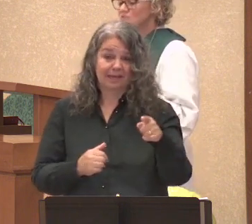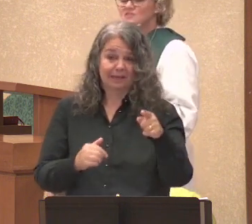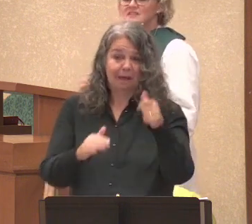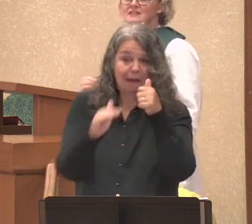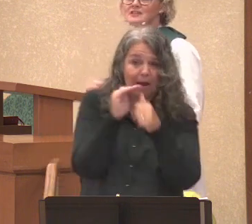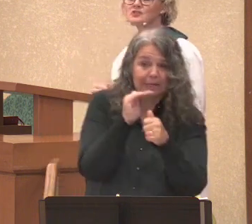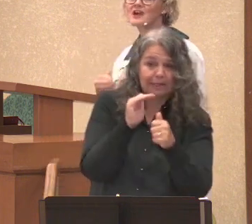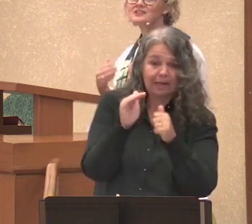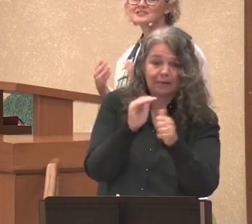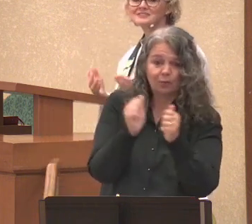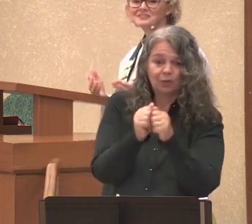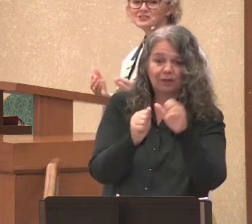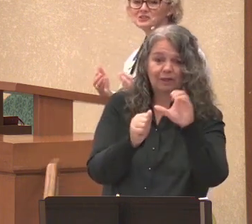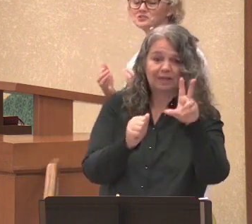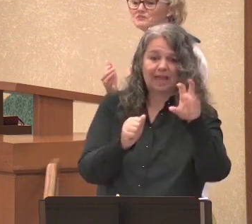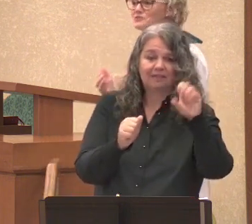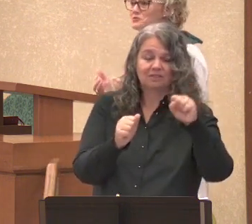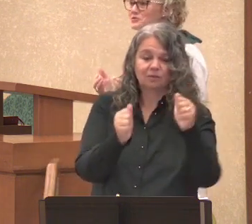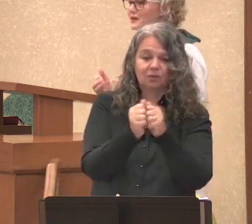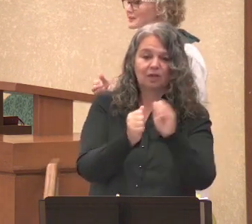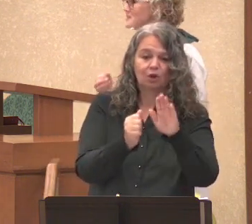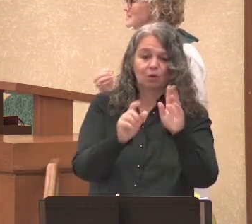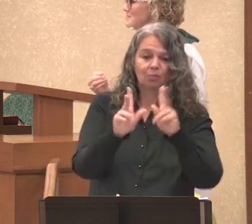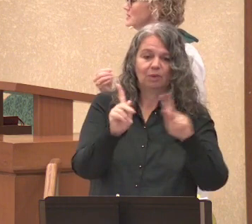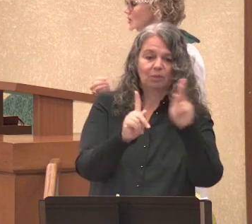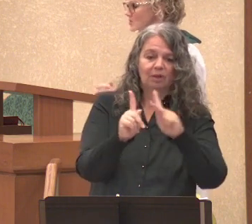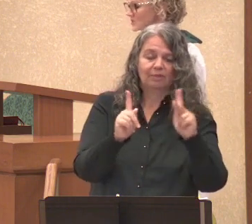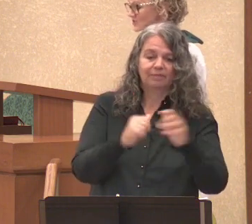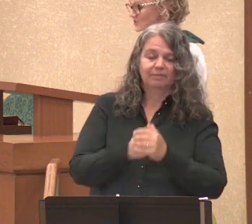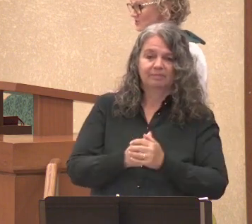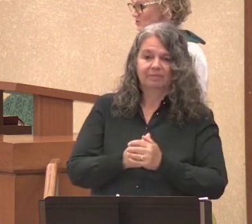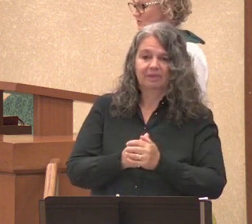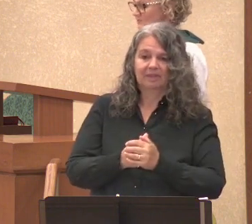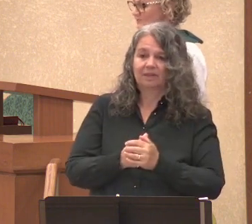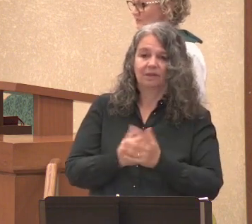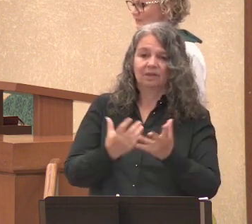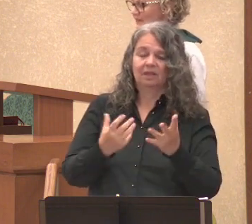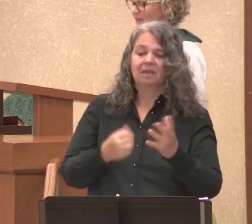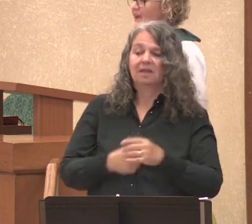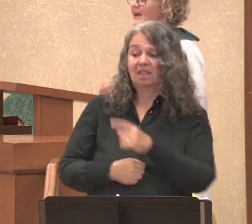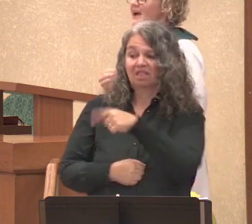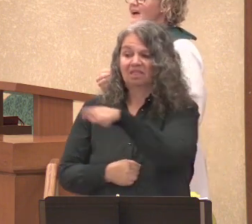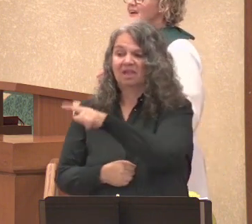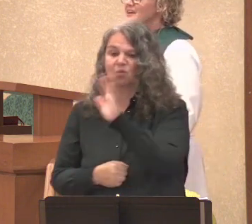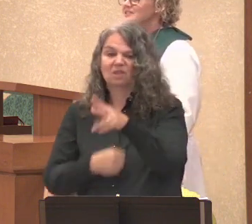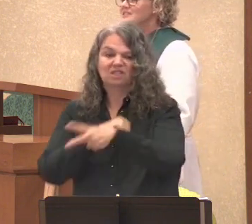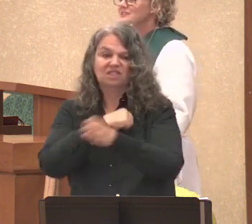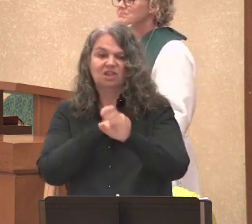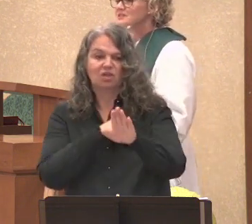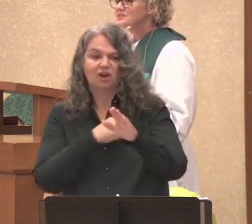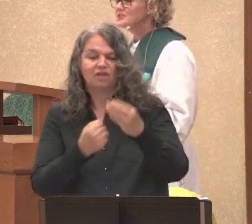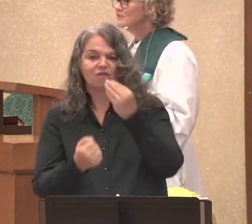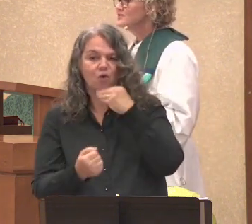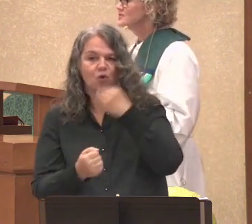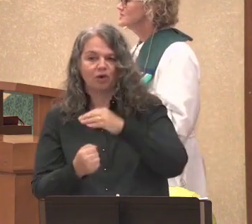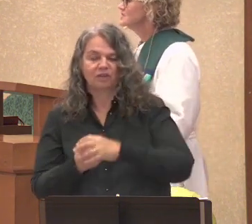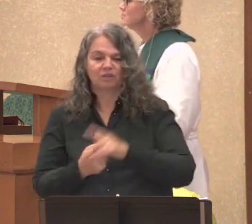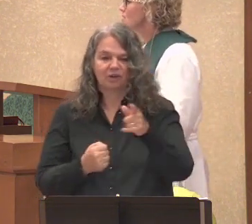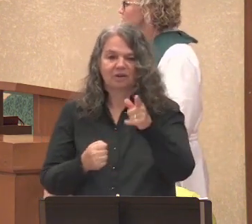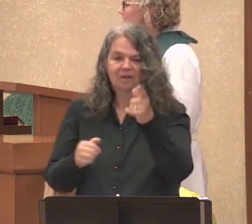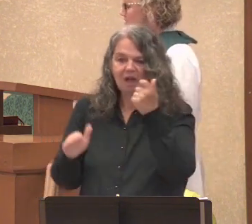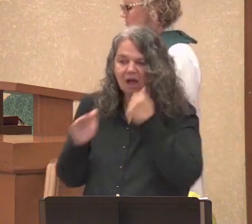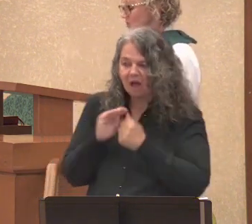Midianites don't see it and try to steal his food like they've been known to do. And it's in the midst of